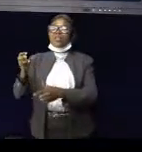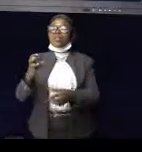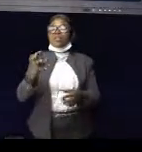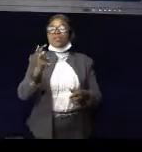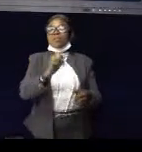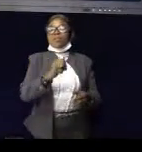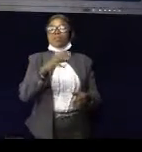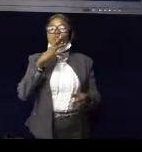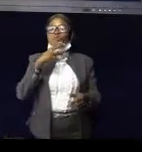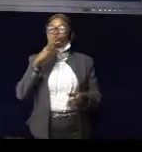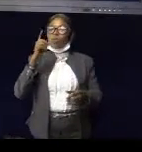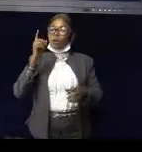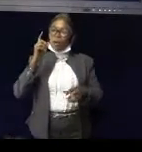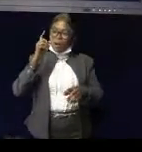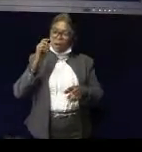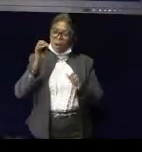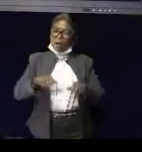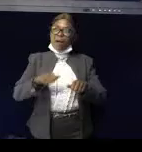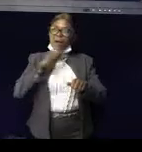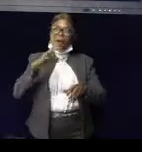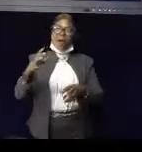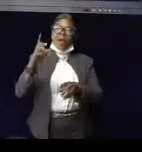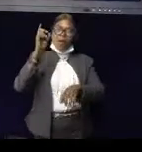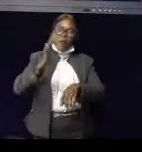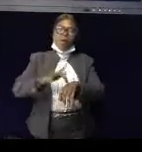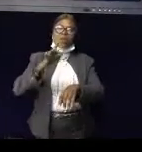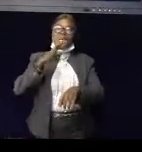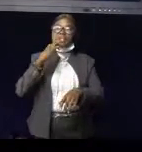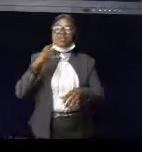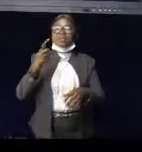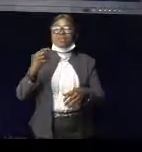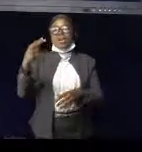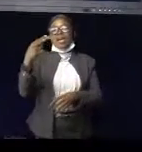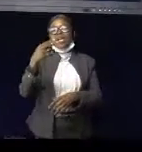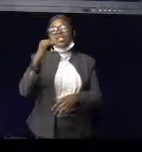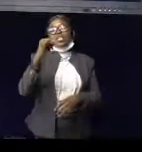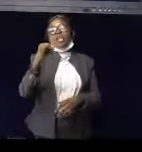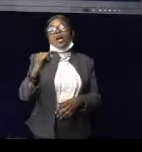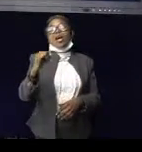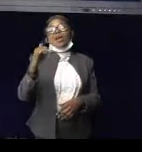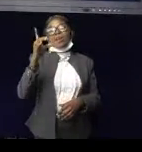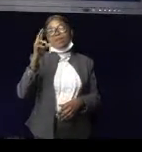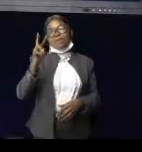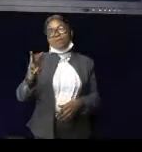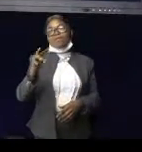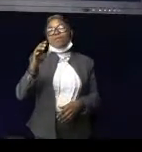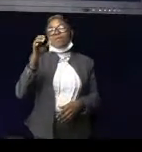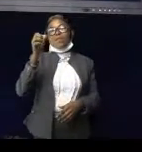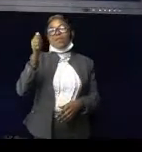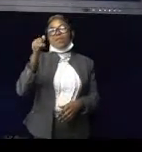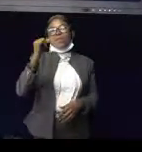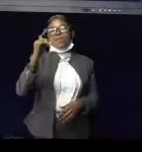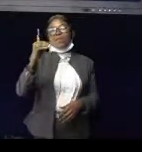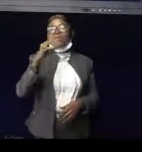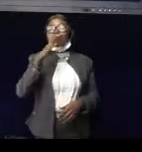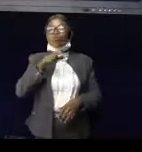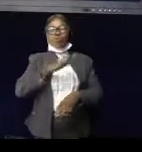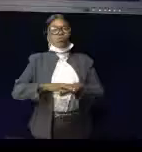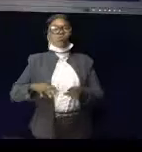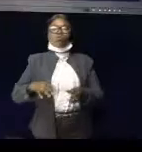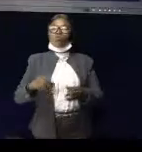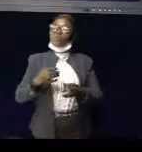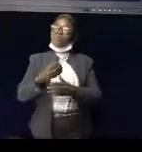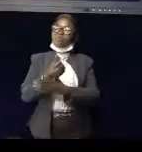one can contract HIV/AIDS. That's why you don't need to share any sharp object. The blade, razor,